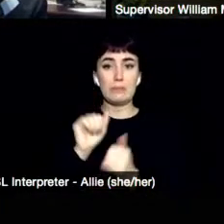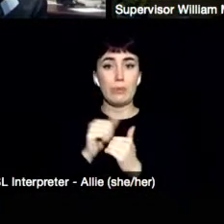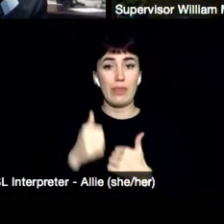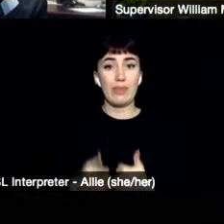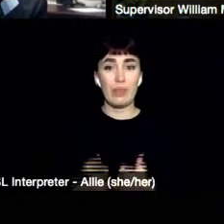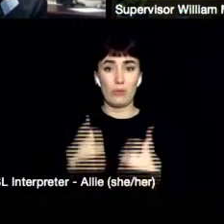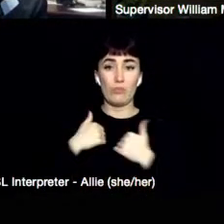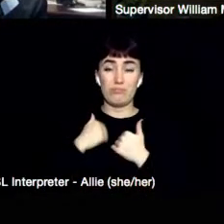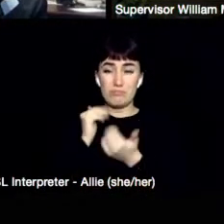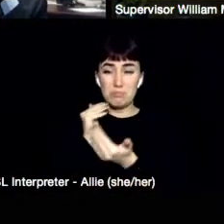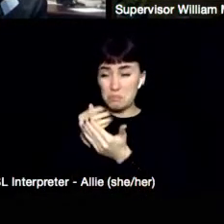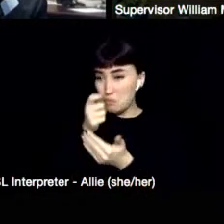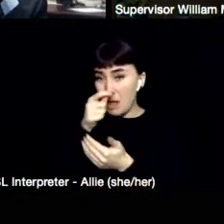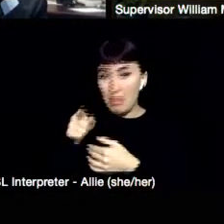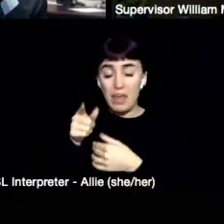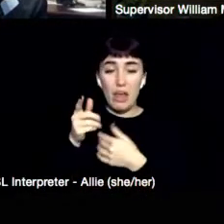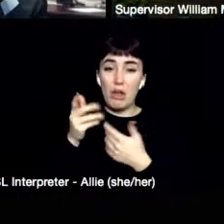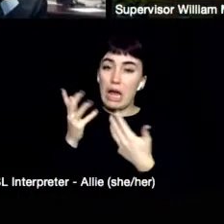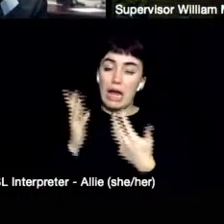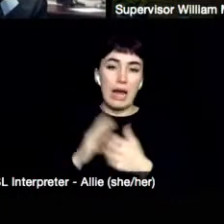so close by.